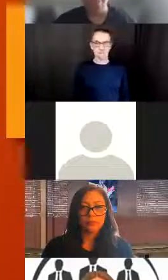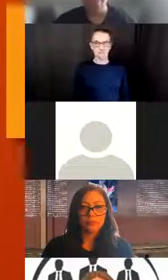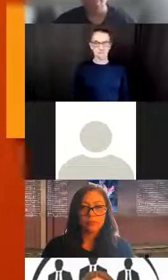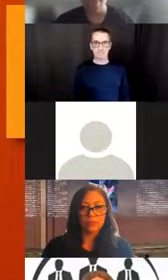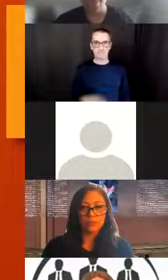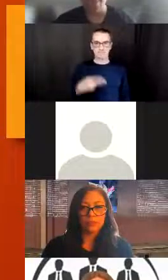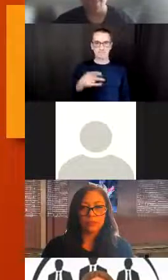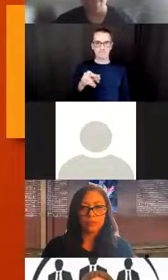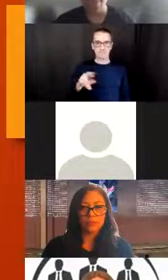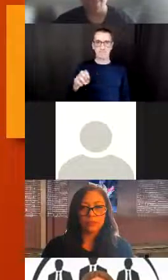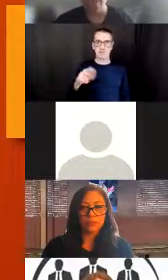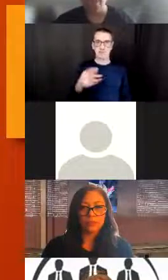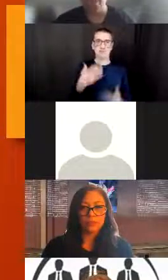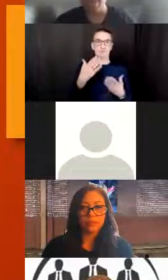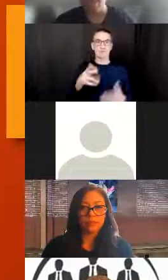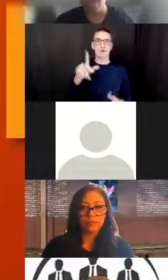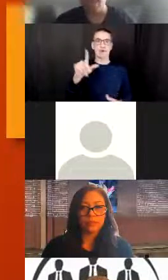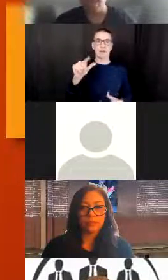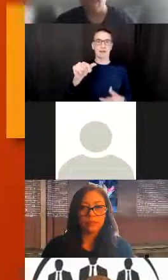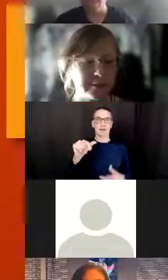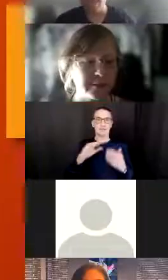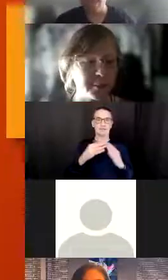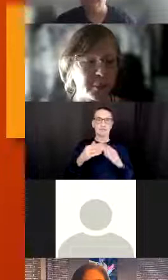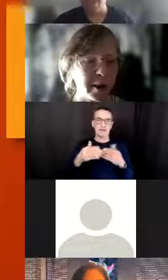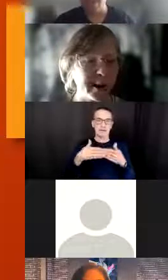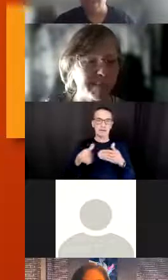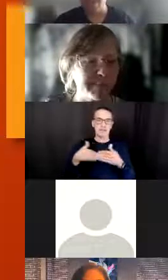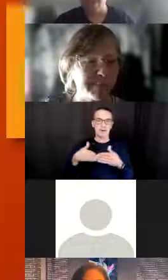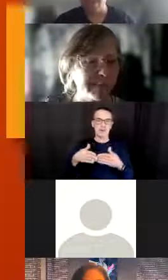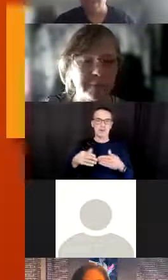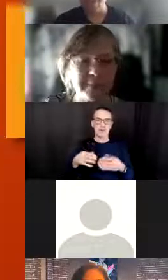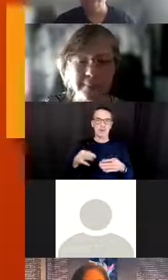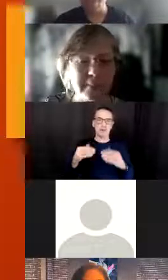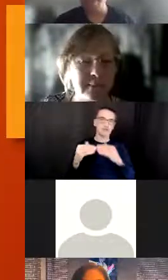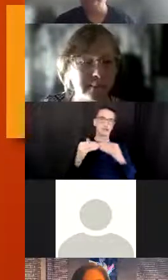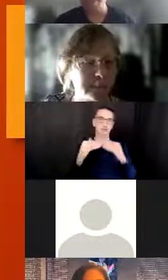Pierre suggests LA City Neighborhood Justice Program.